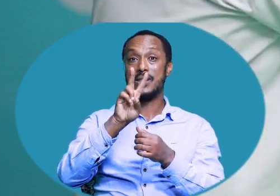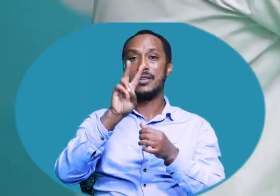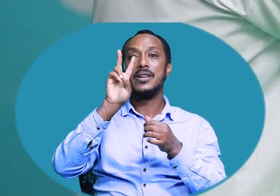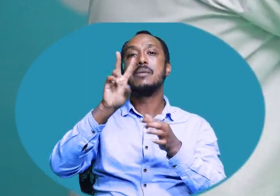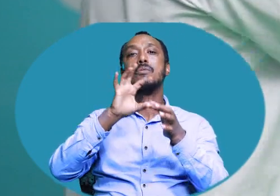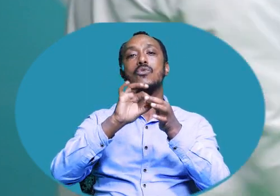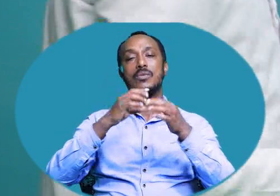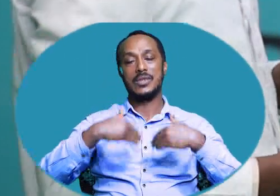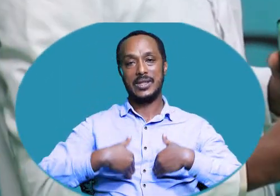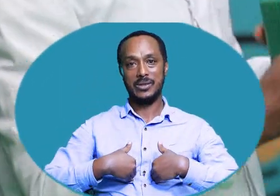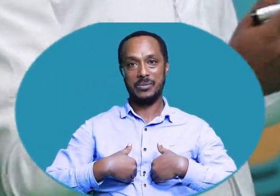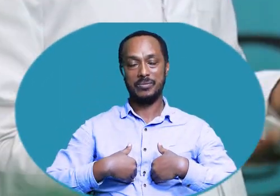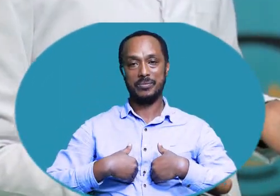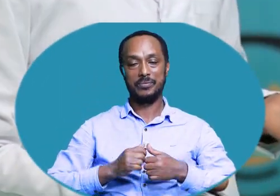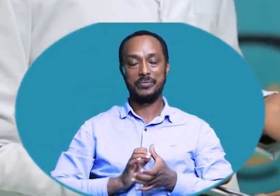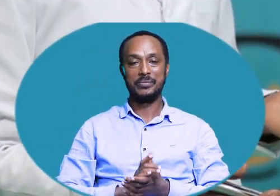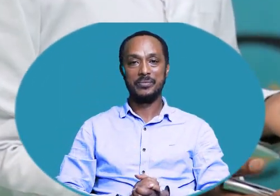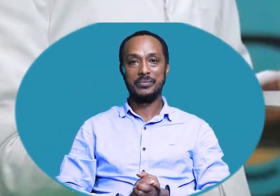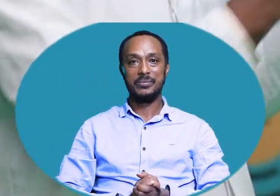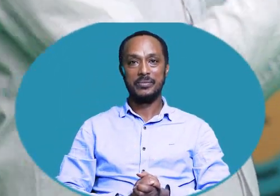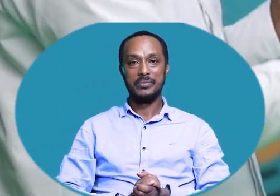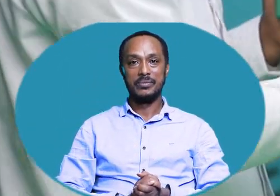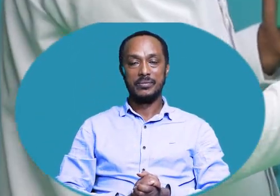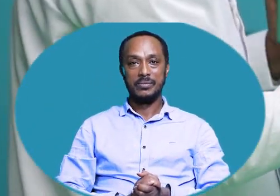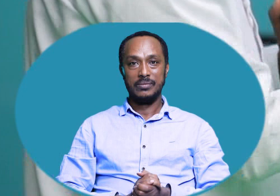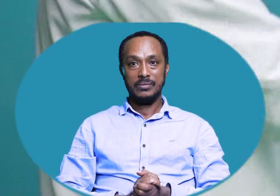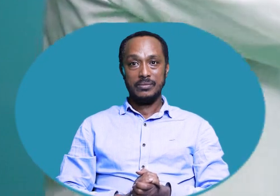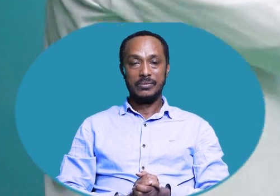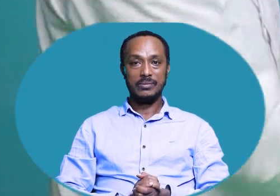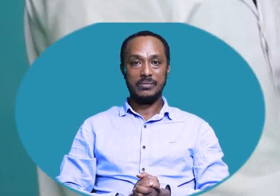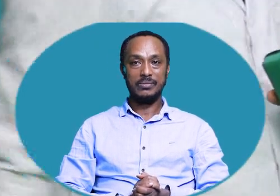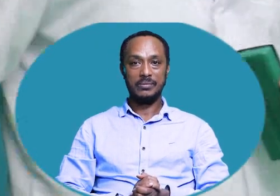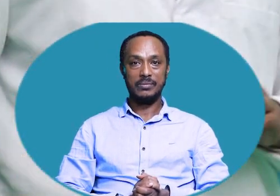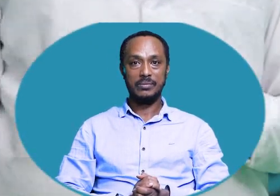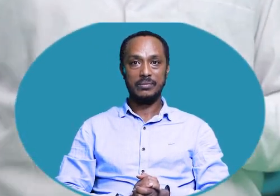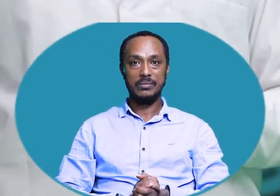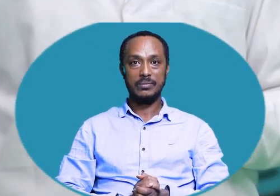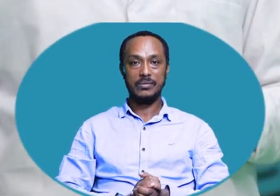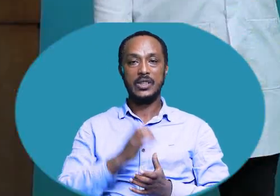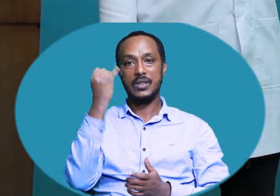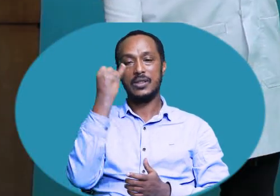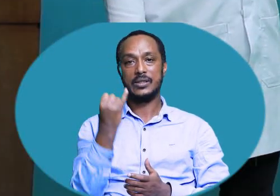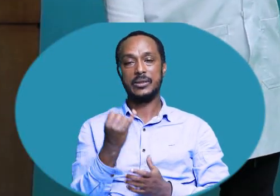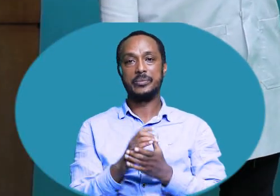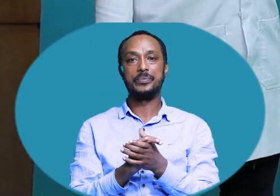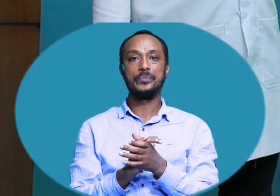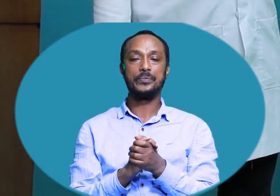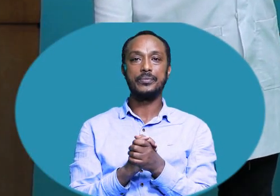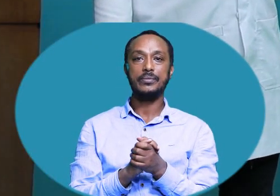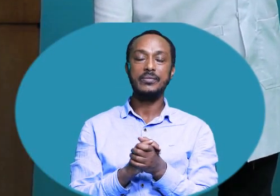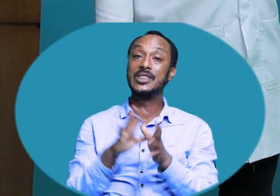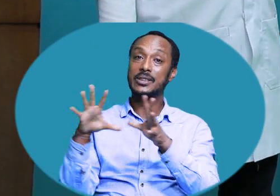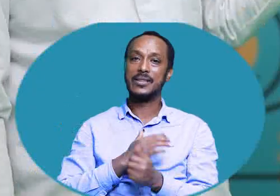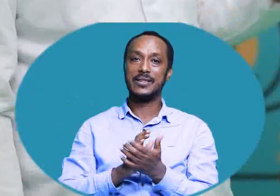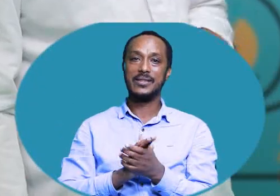Again, carbon dioxide is a linear structure. Again, carbon dioxide it contains 2 double bonds. 2 double bond